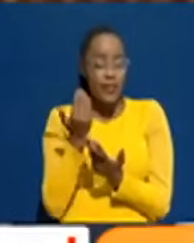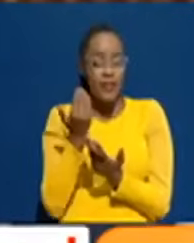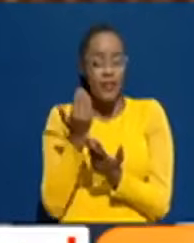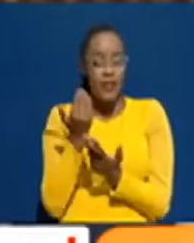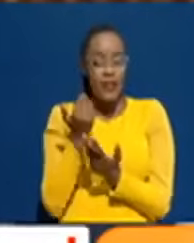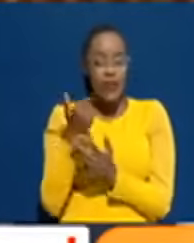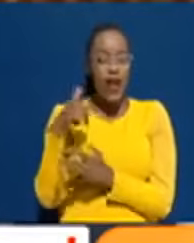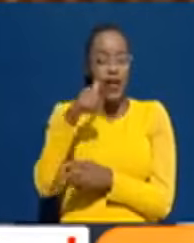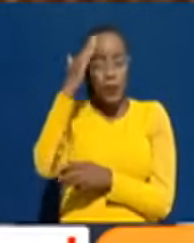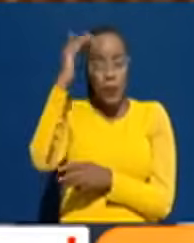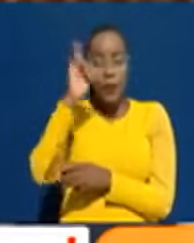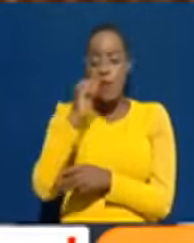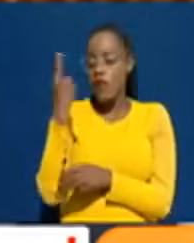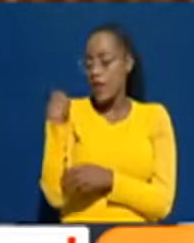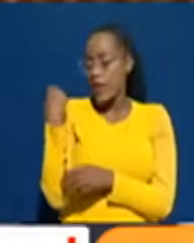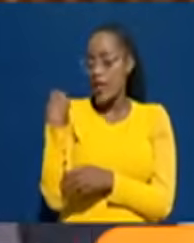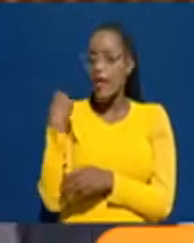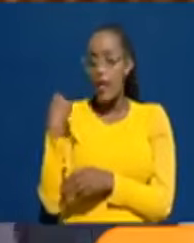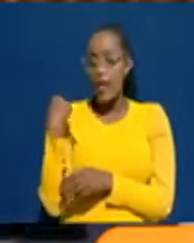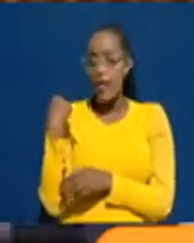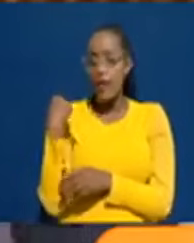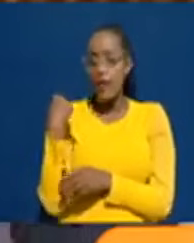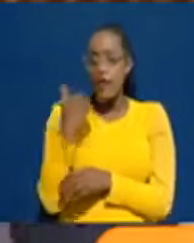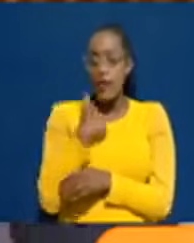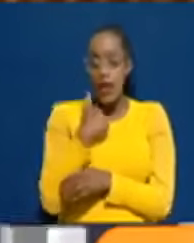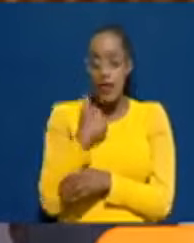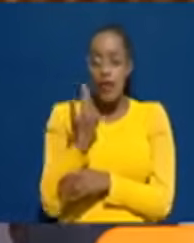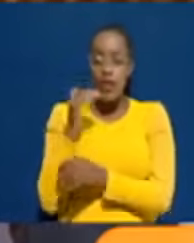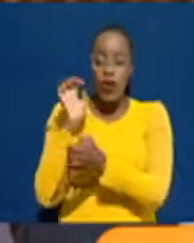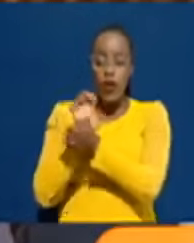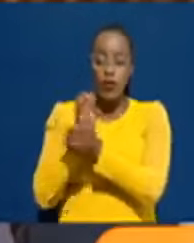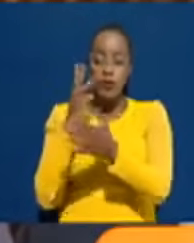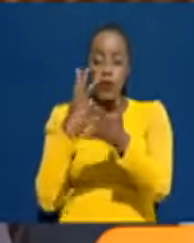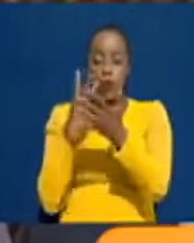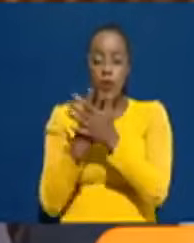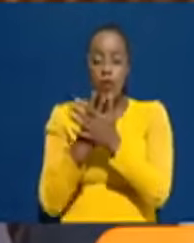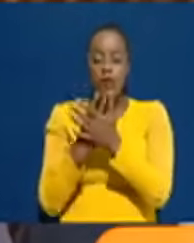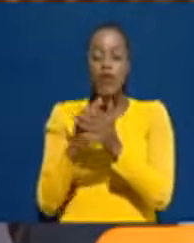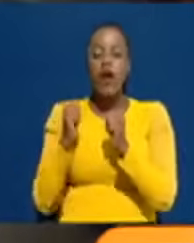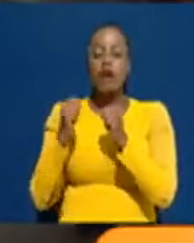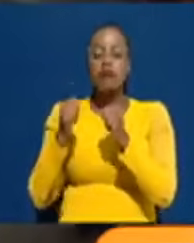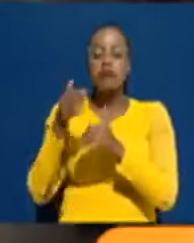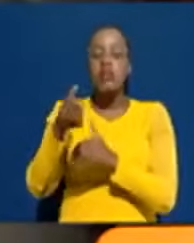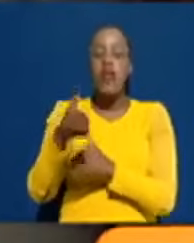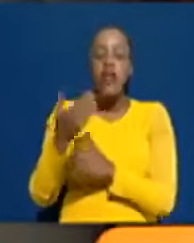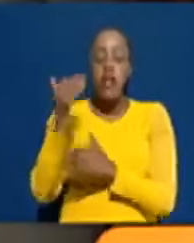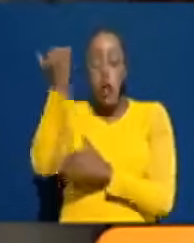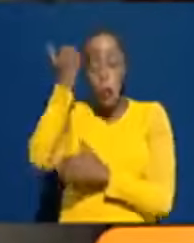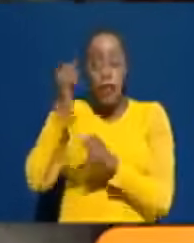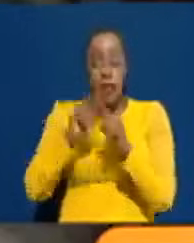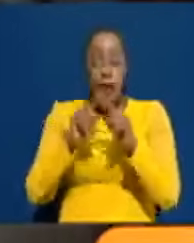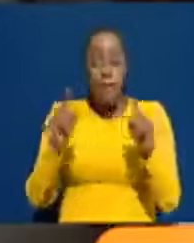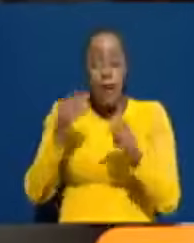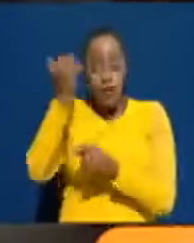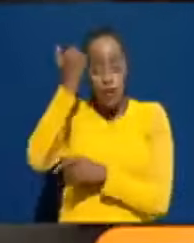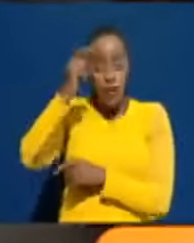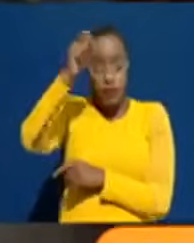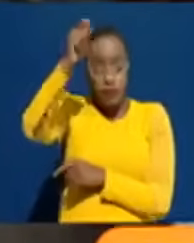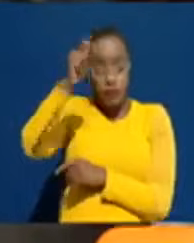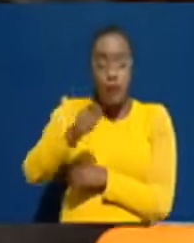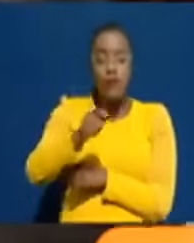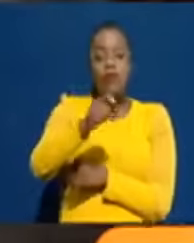as we are aware, yesterday one prosecution witness collapsed in court. Lakini Hakimu Kipkurui